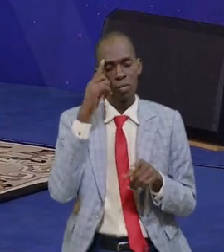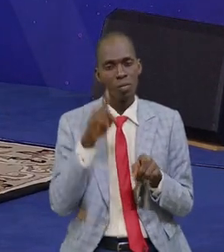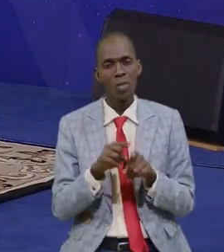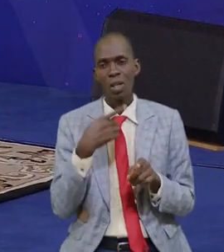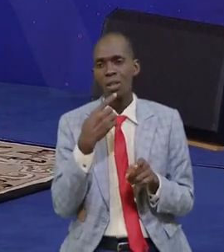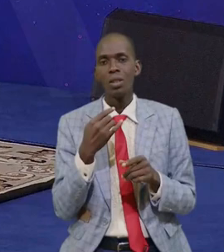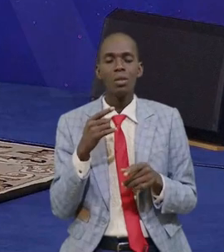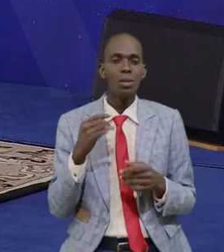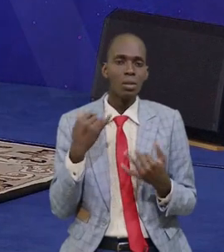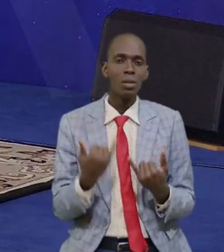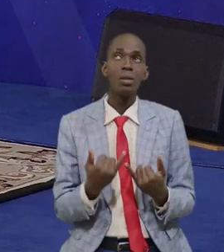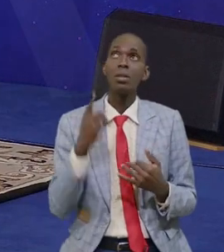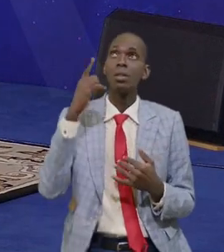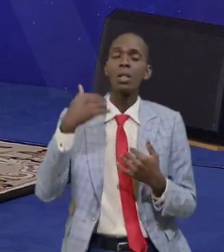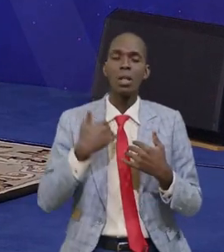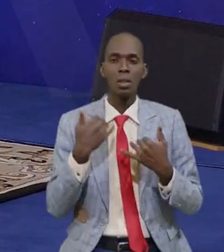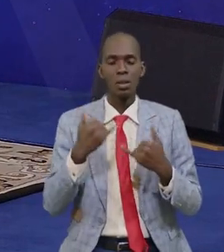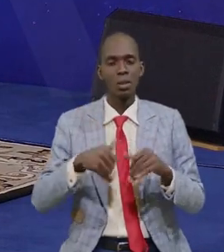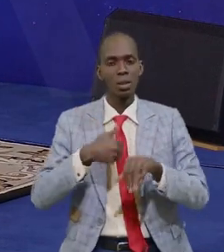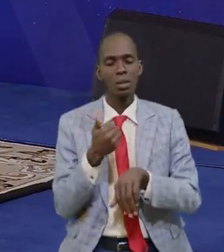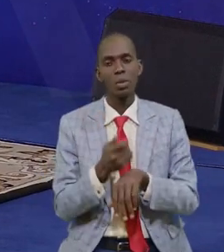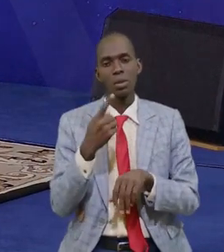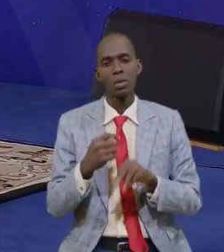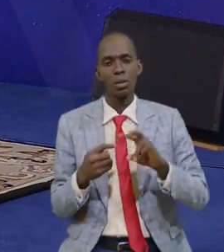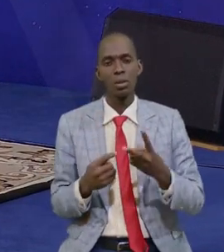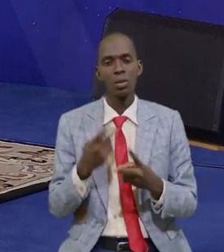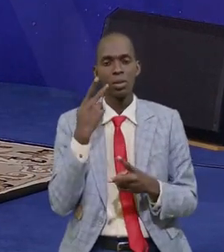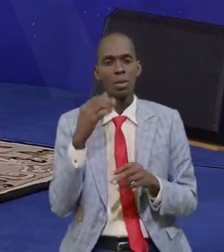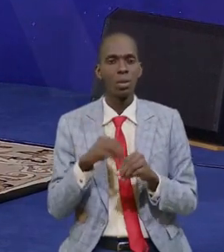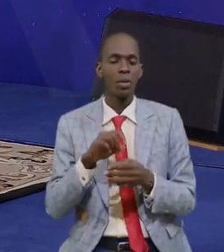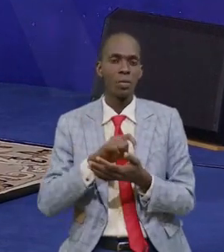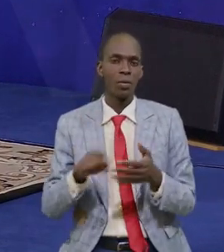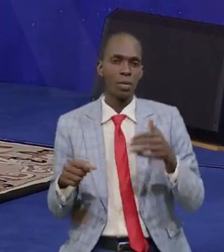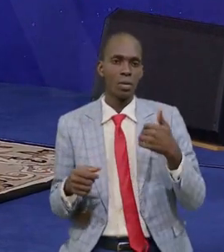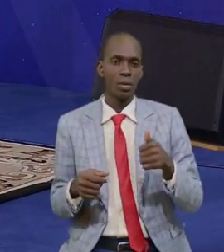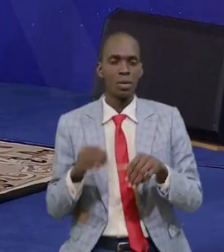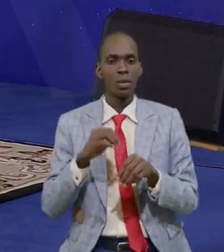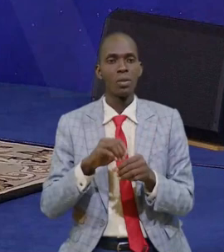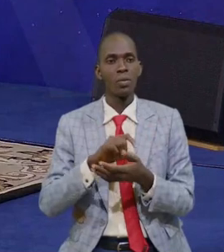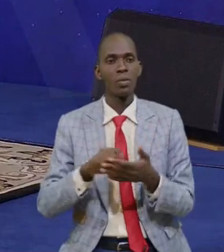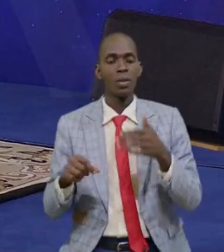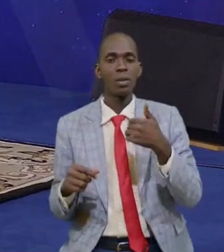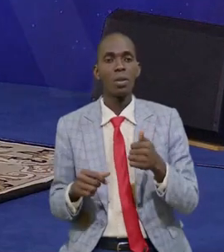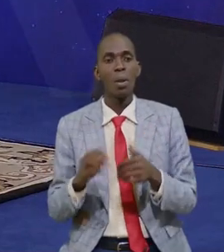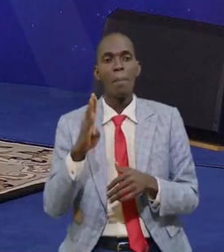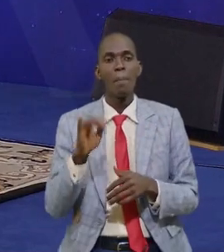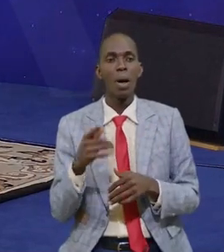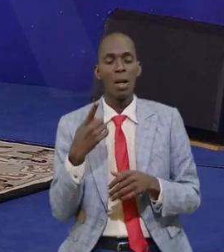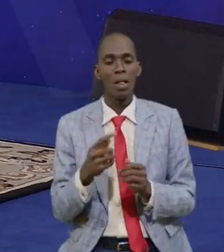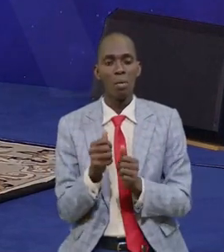now established the second. Look at verse 10. In verse 10, it says, by the